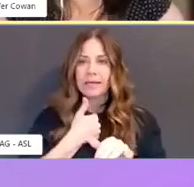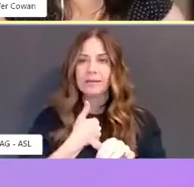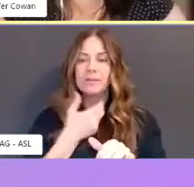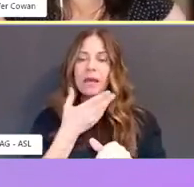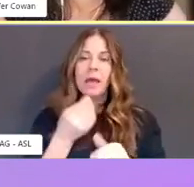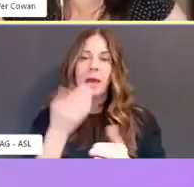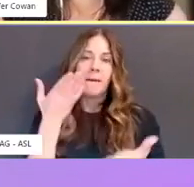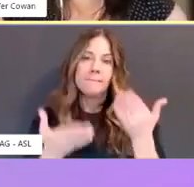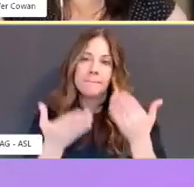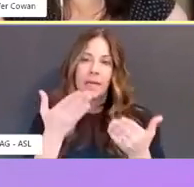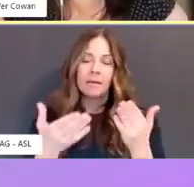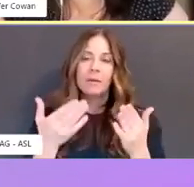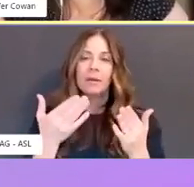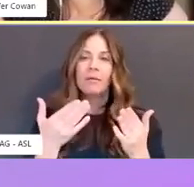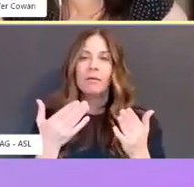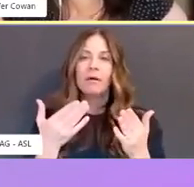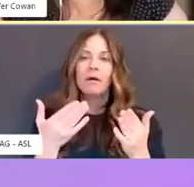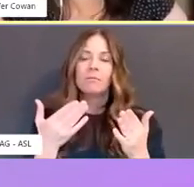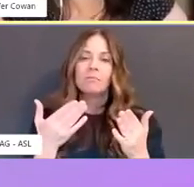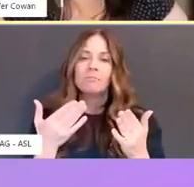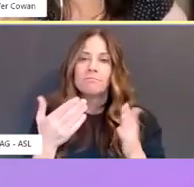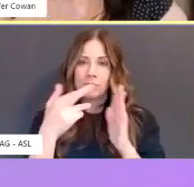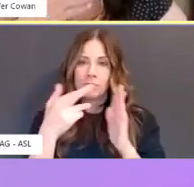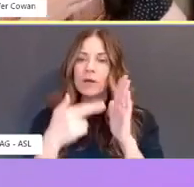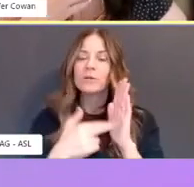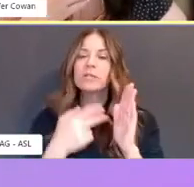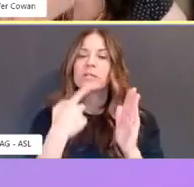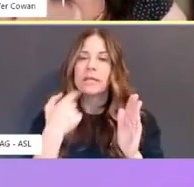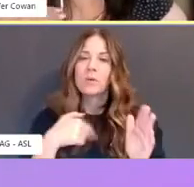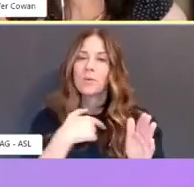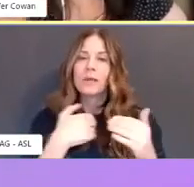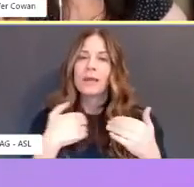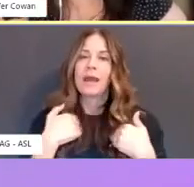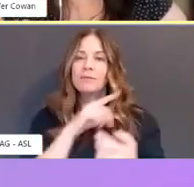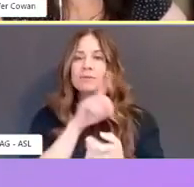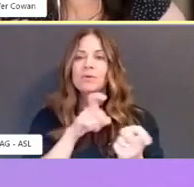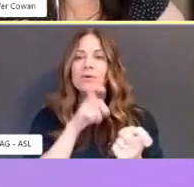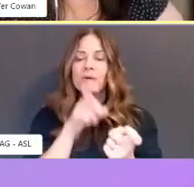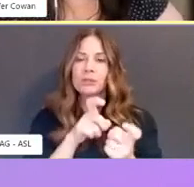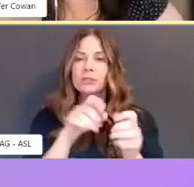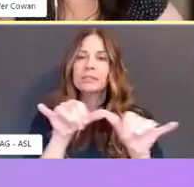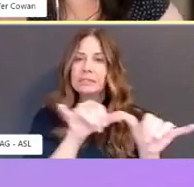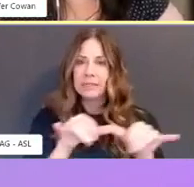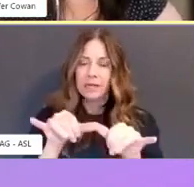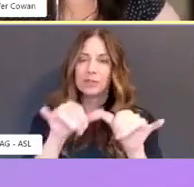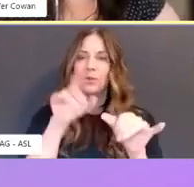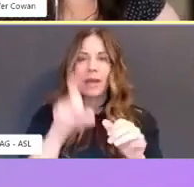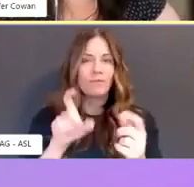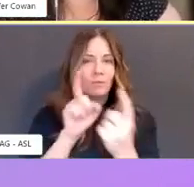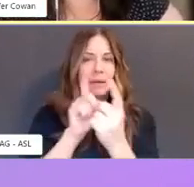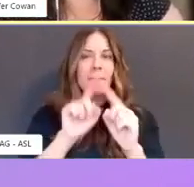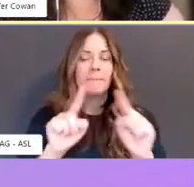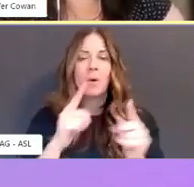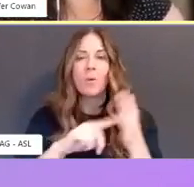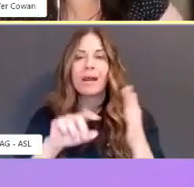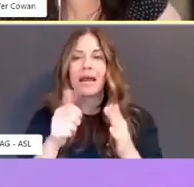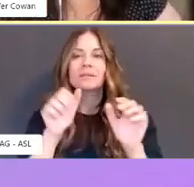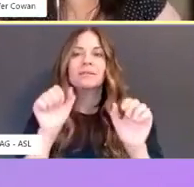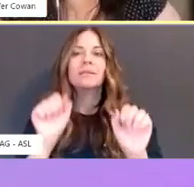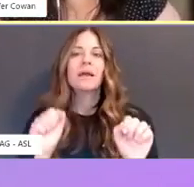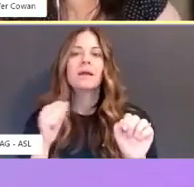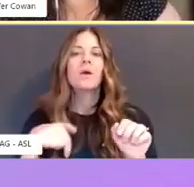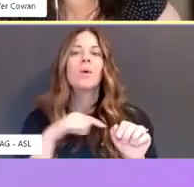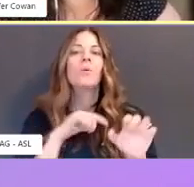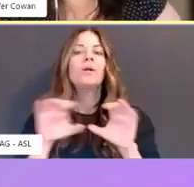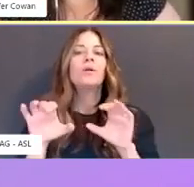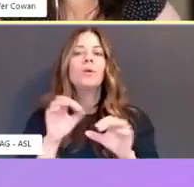maybe the regulations say that we have certain standards that we have to meet. We know that's okay. But the question becomes, what else can we do, or do